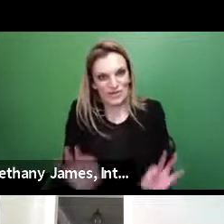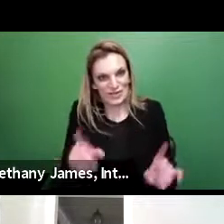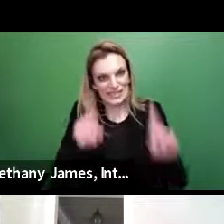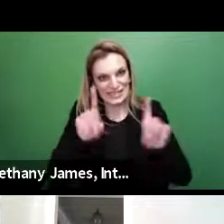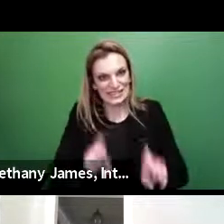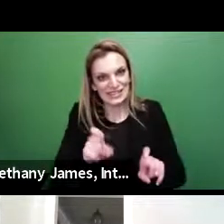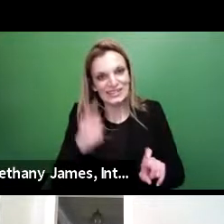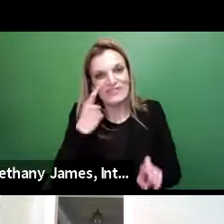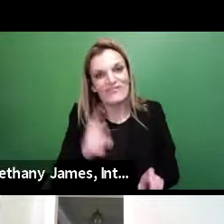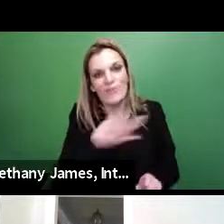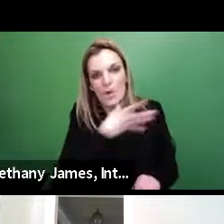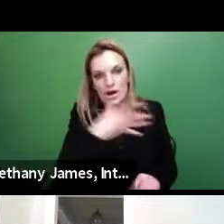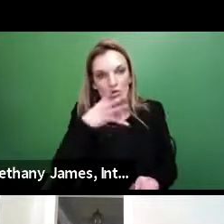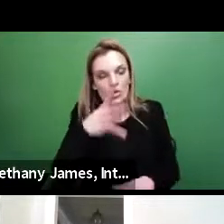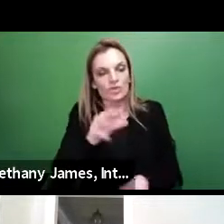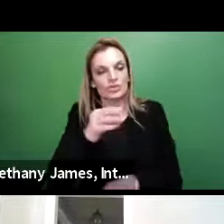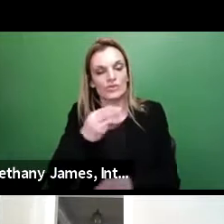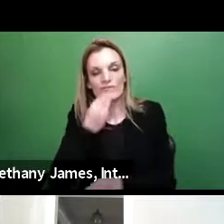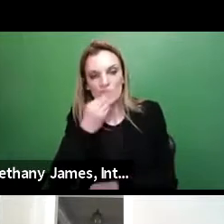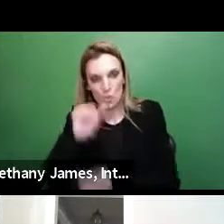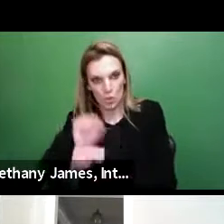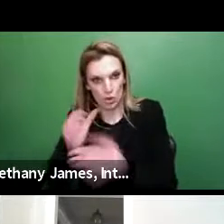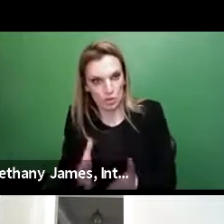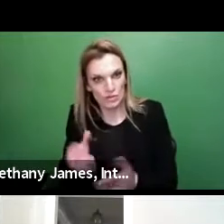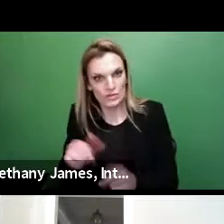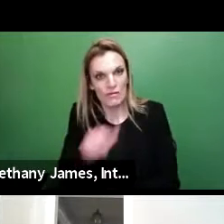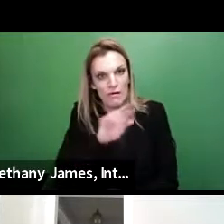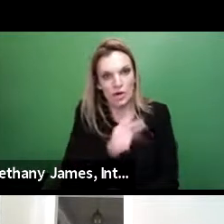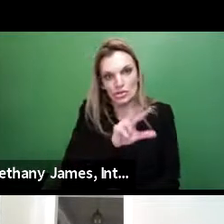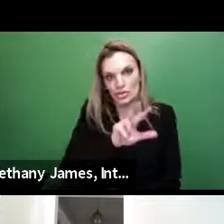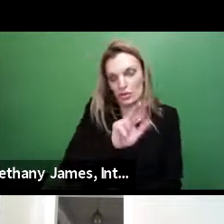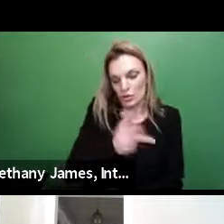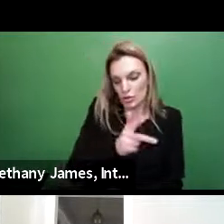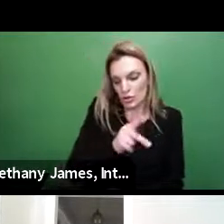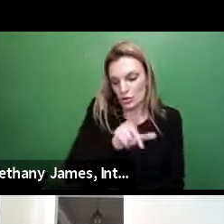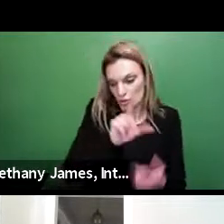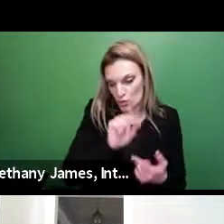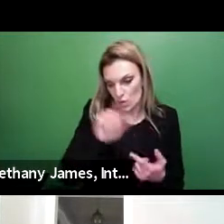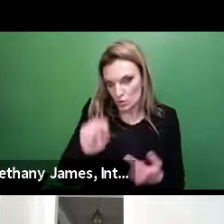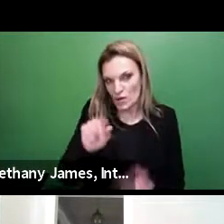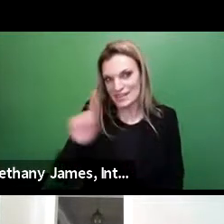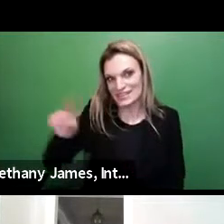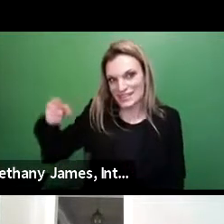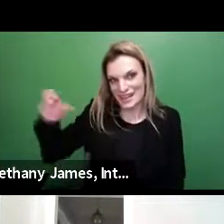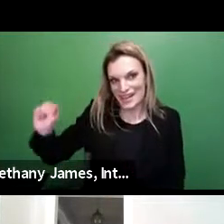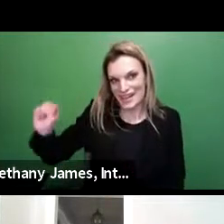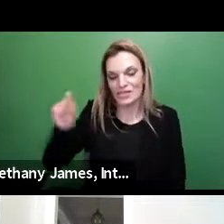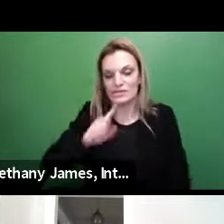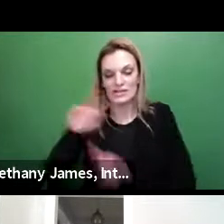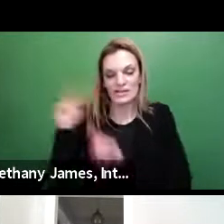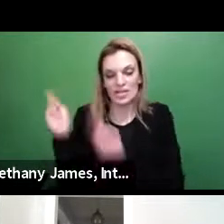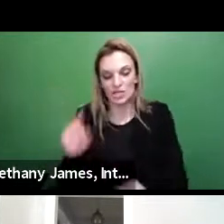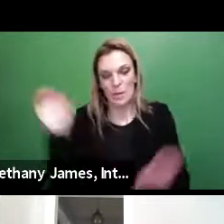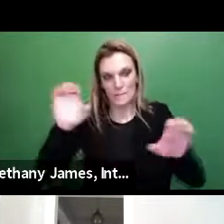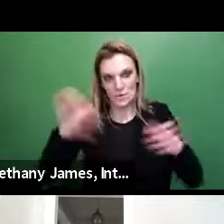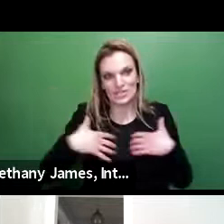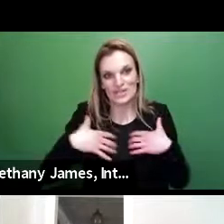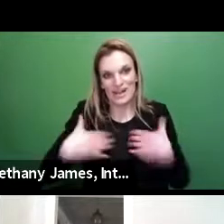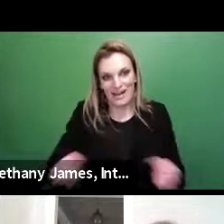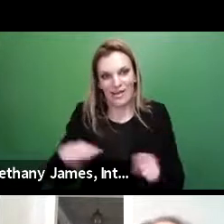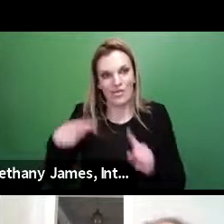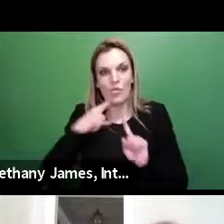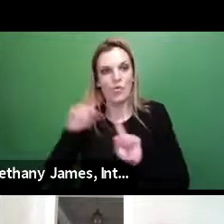certain agriculture and food workers. On August 3rd, 2020, DHHS issued an emergency public health order aimed at